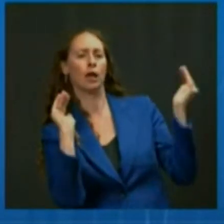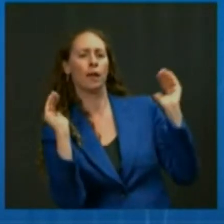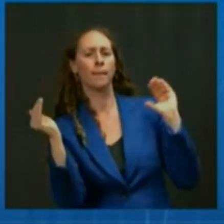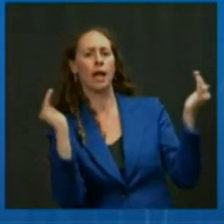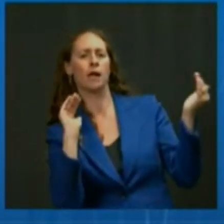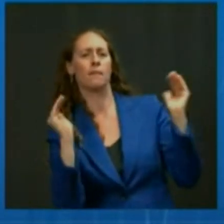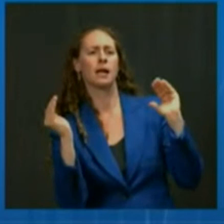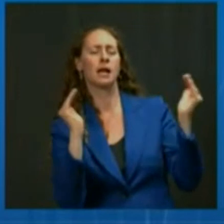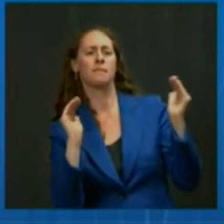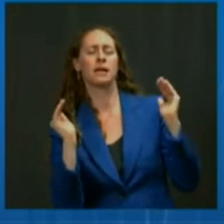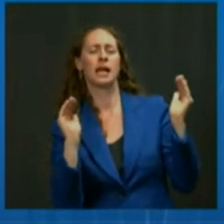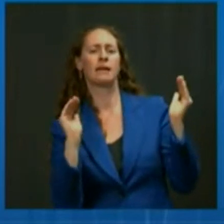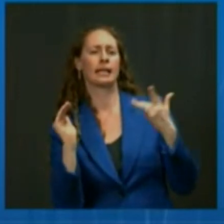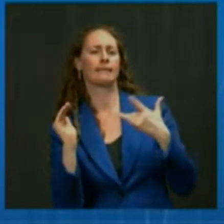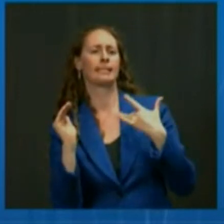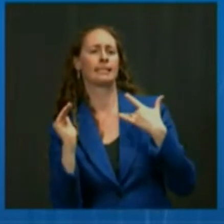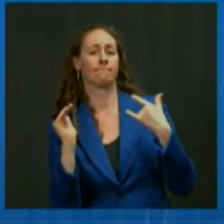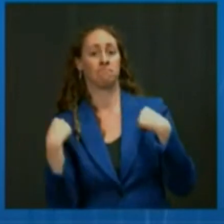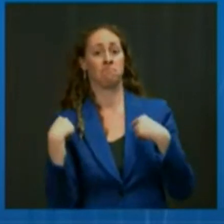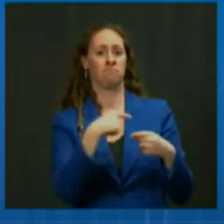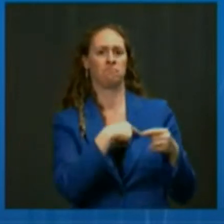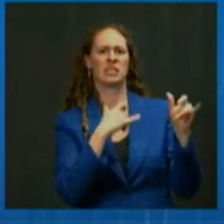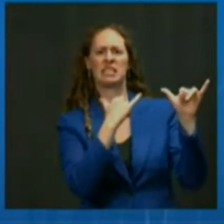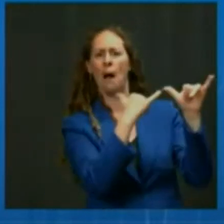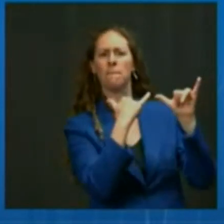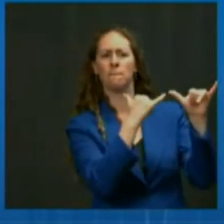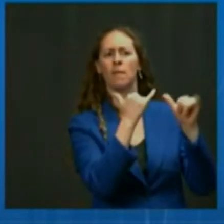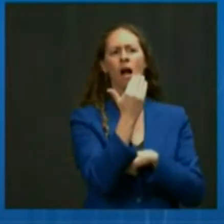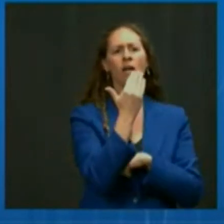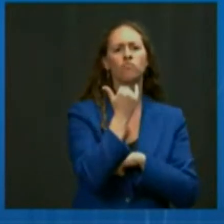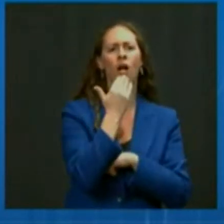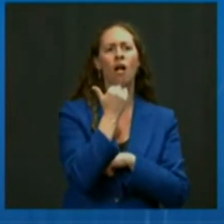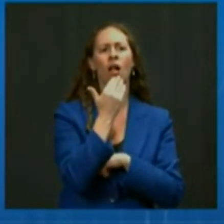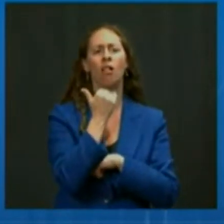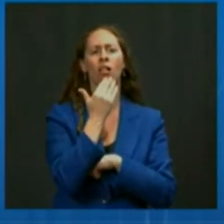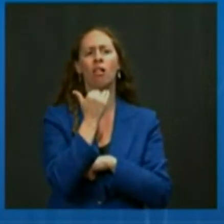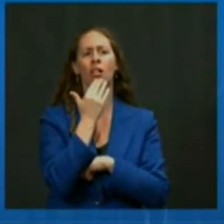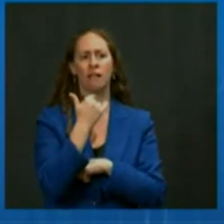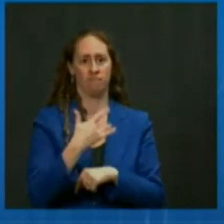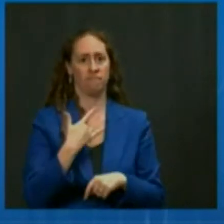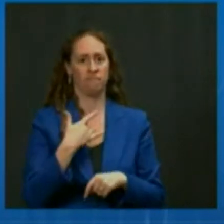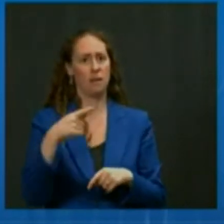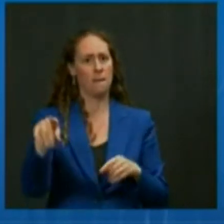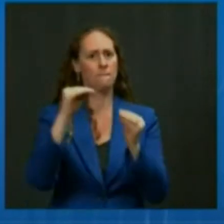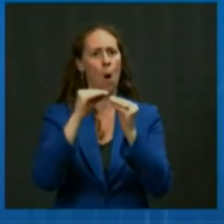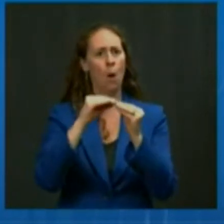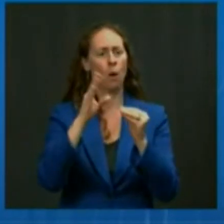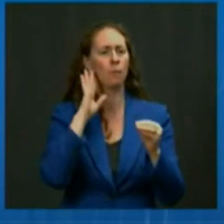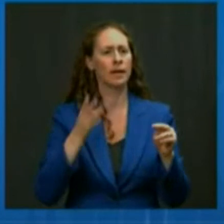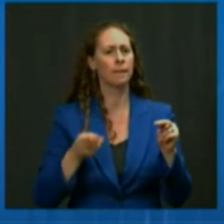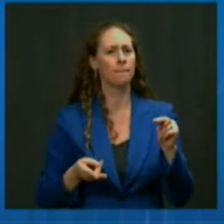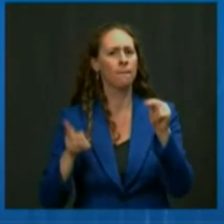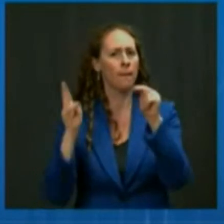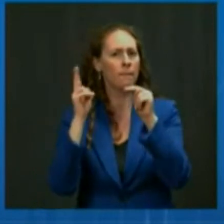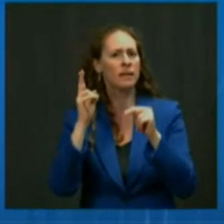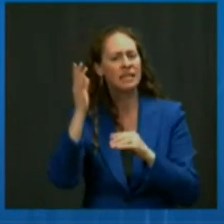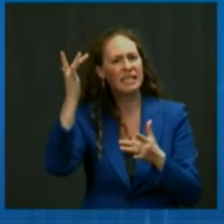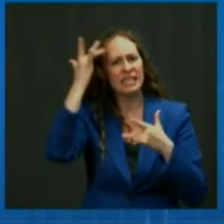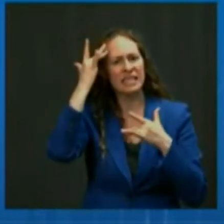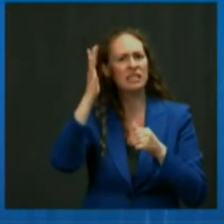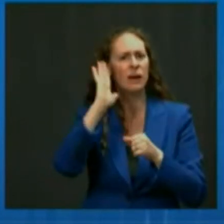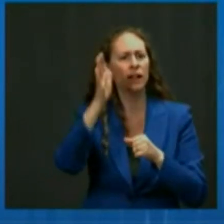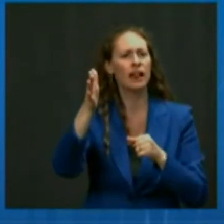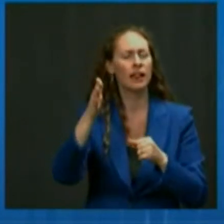seeing, which is worsening infections over time. Yeah, and Jeff, one other thing, it has been such a almost